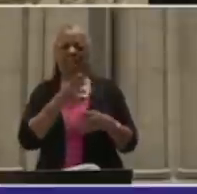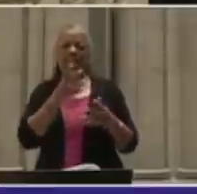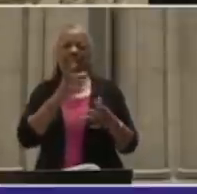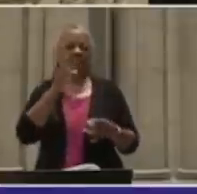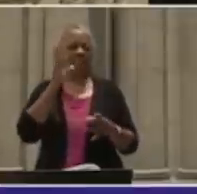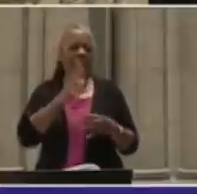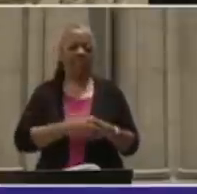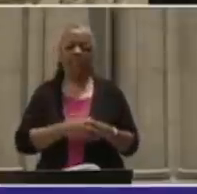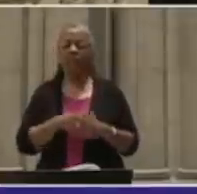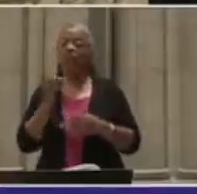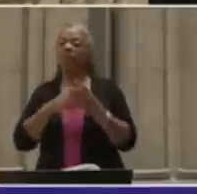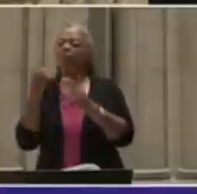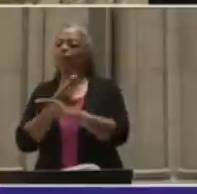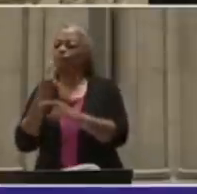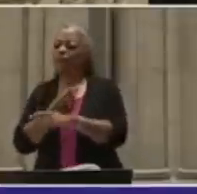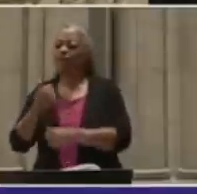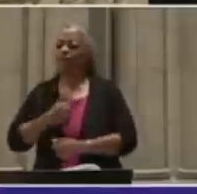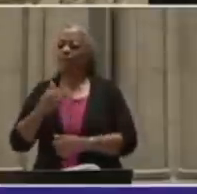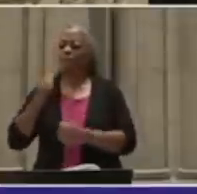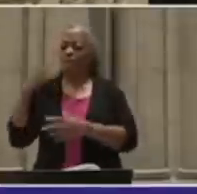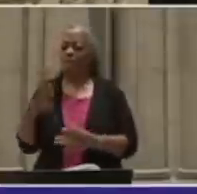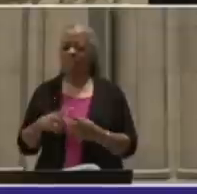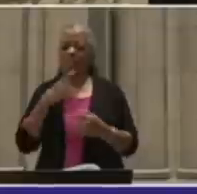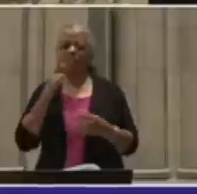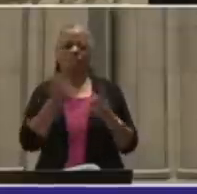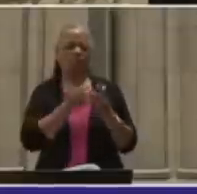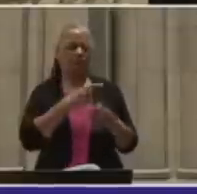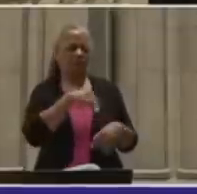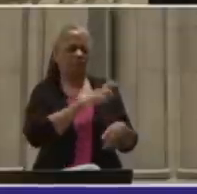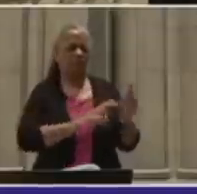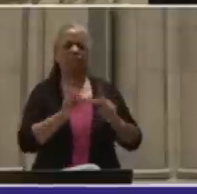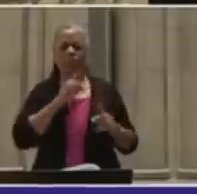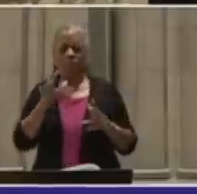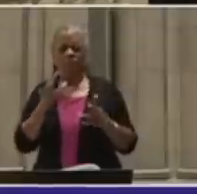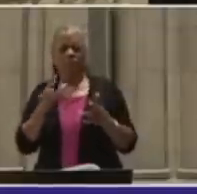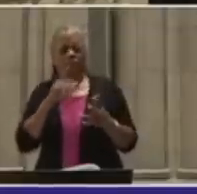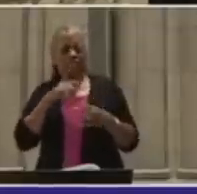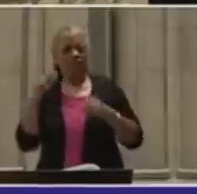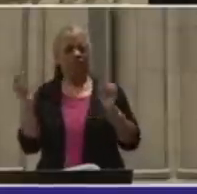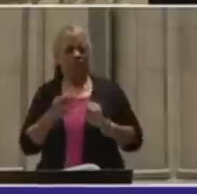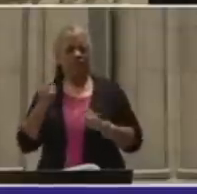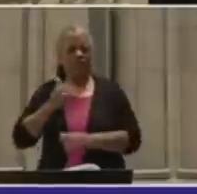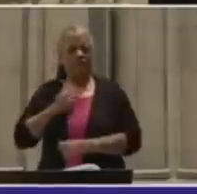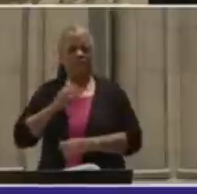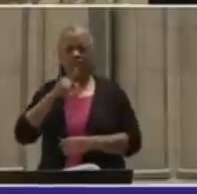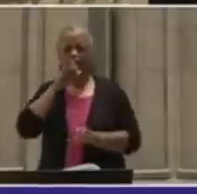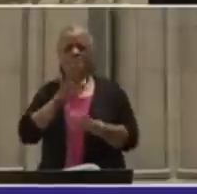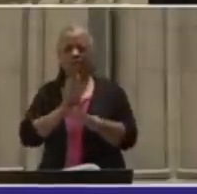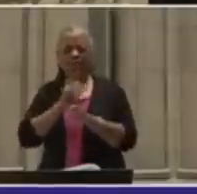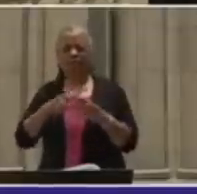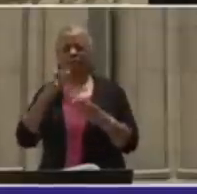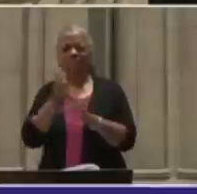officers protested that to attack the peaceable village would betray the army's pledge of